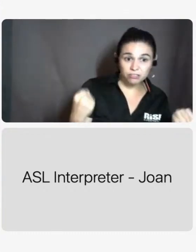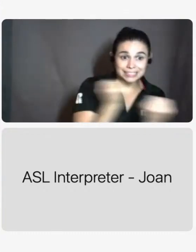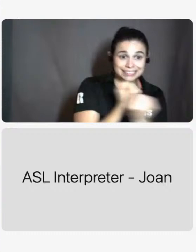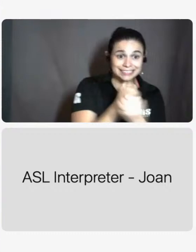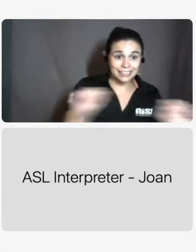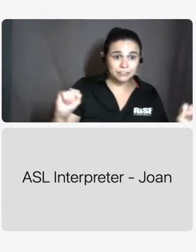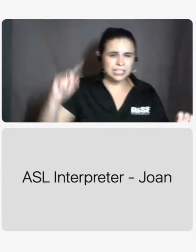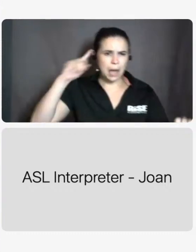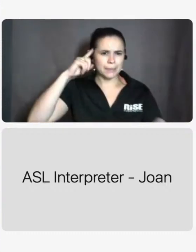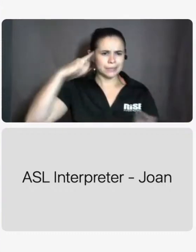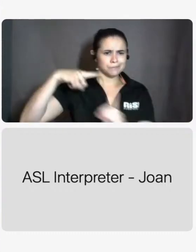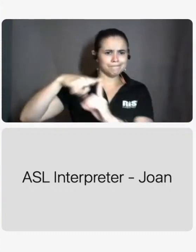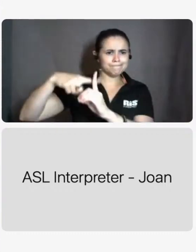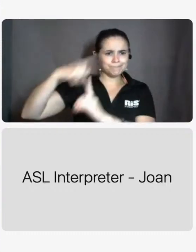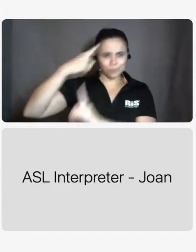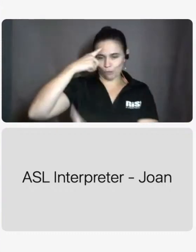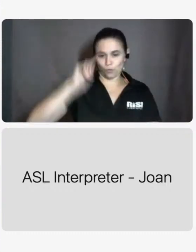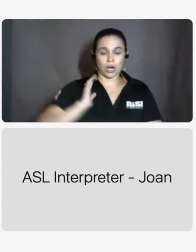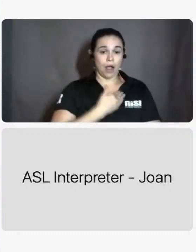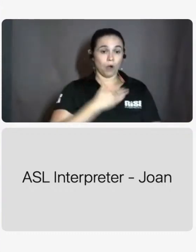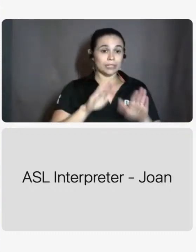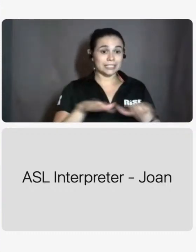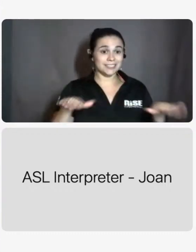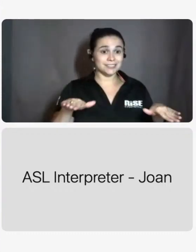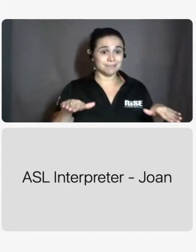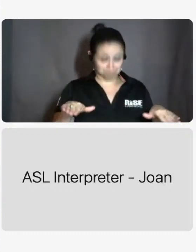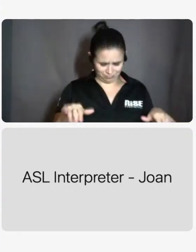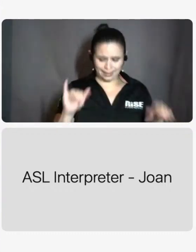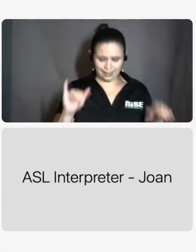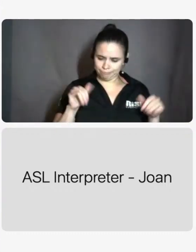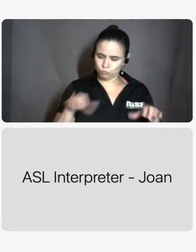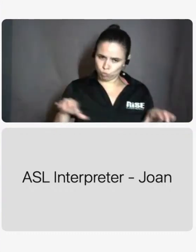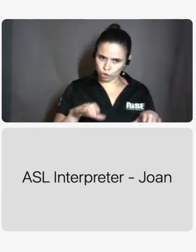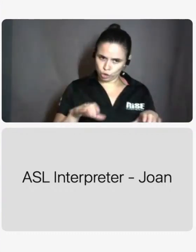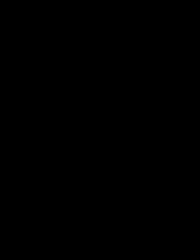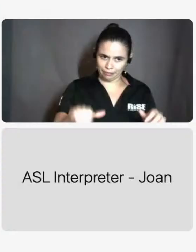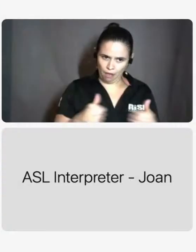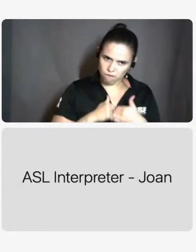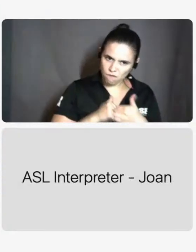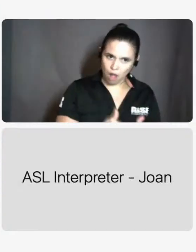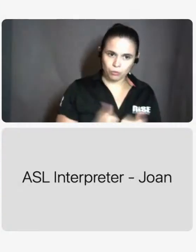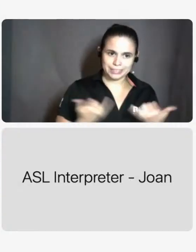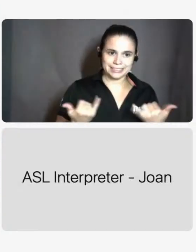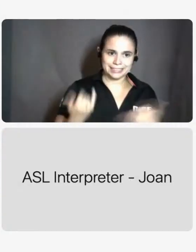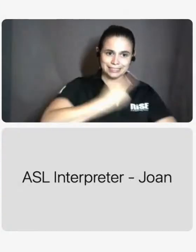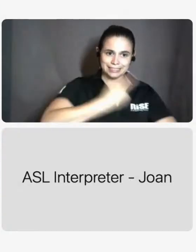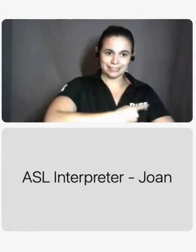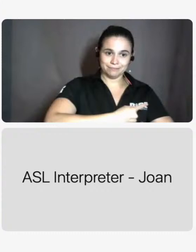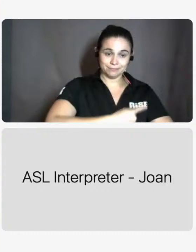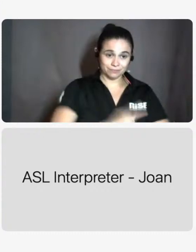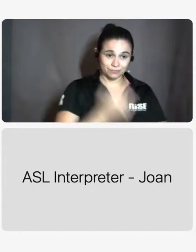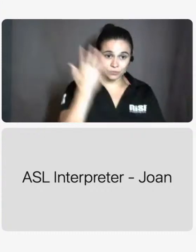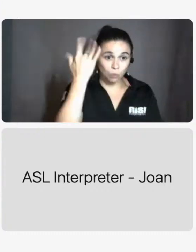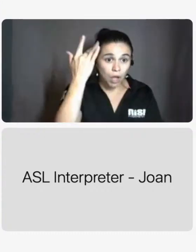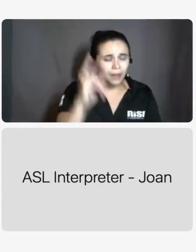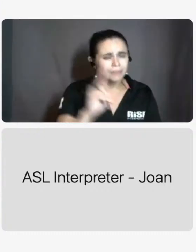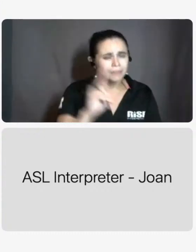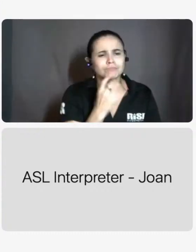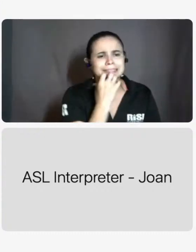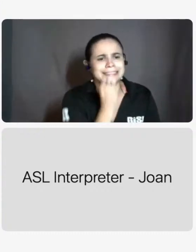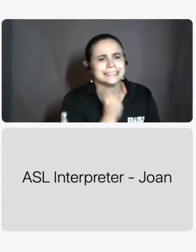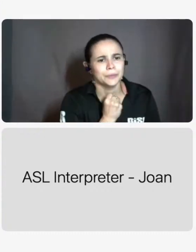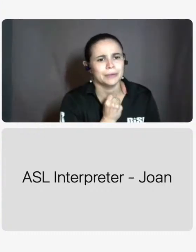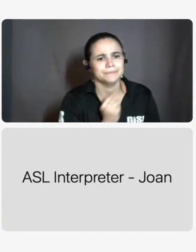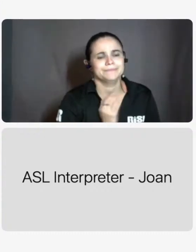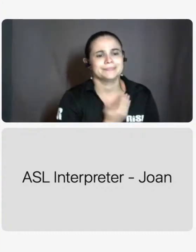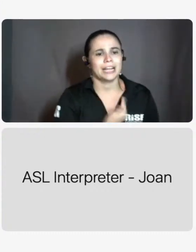today. We are doing that today because we do care for our kids. And I don't care what anyone says, but